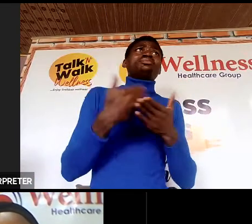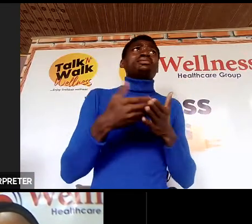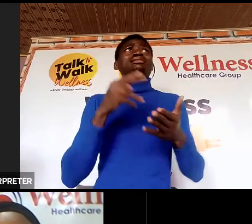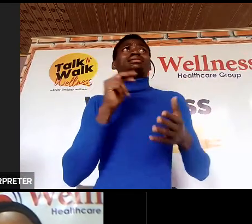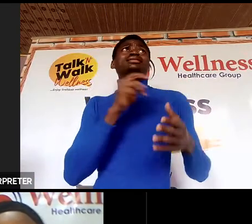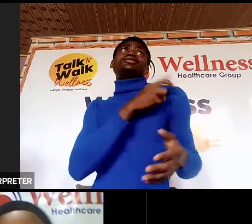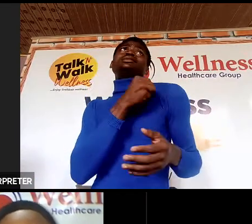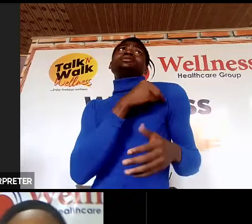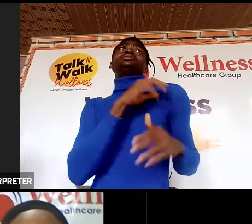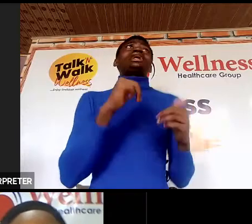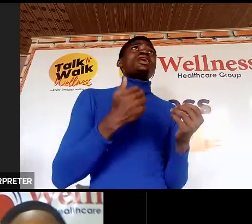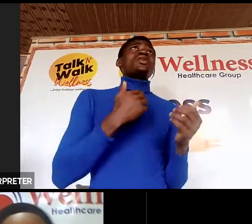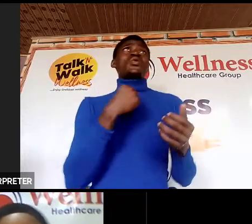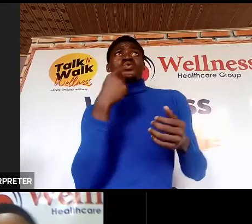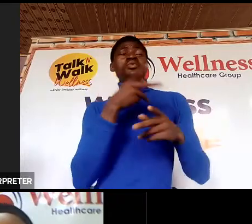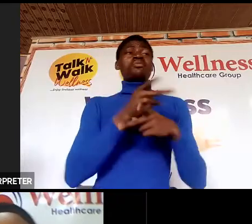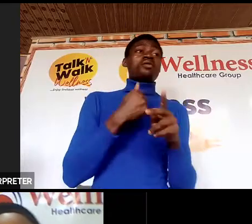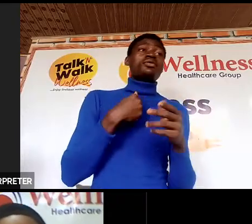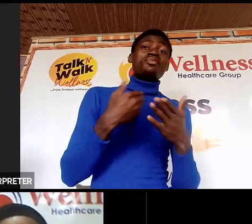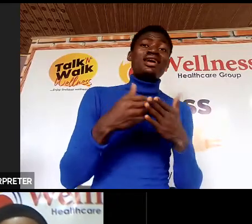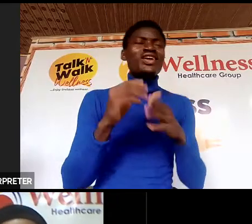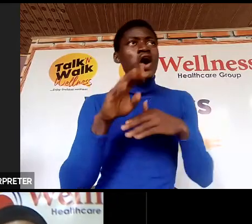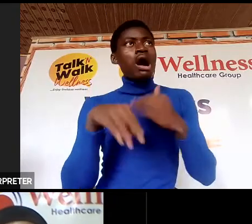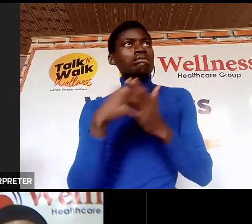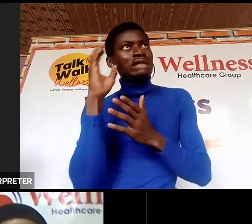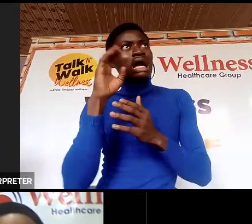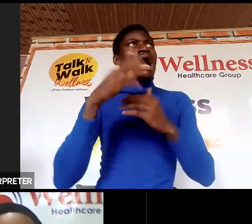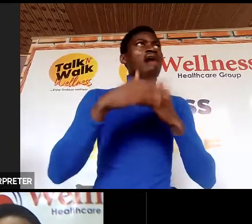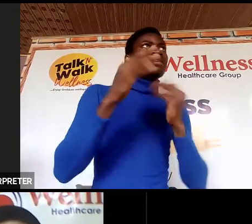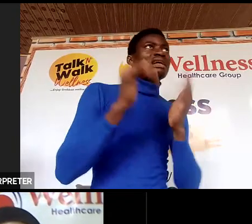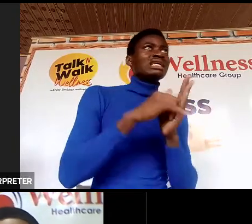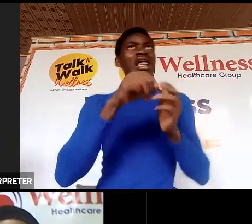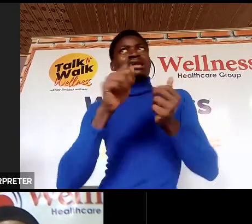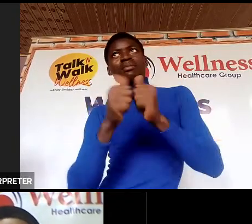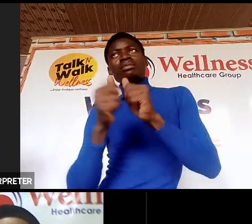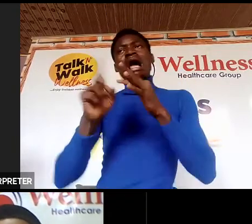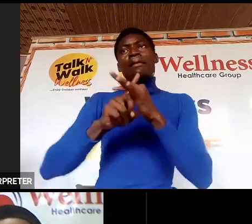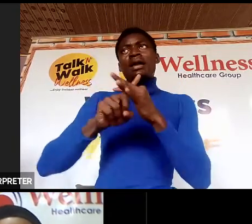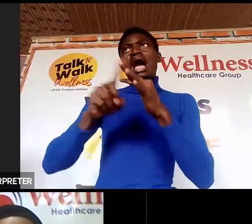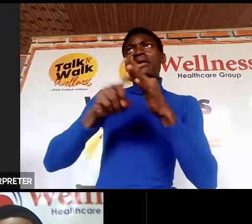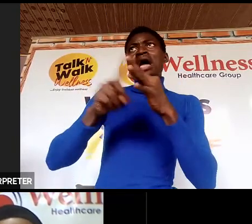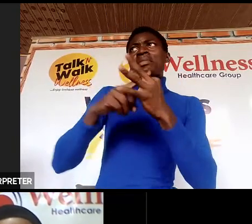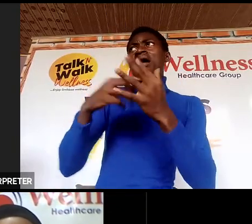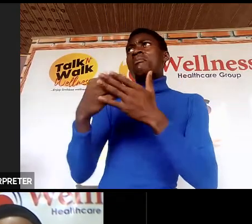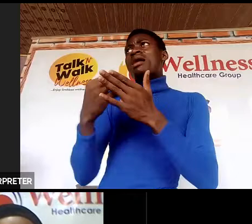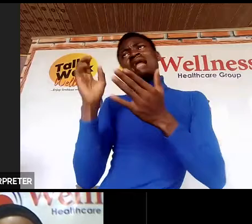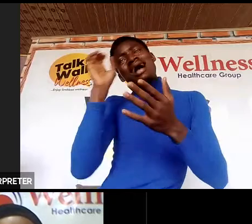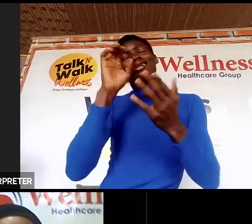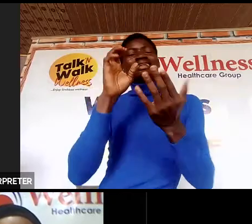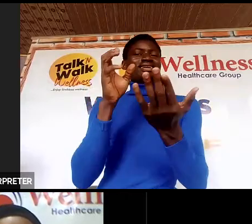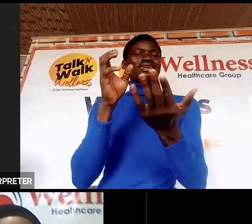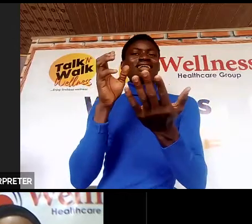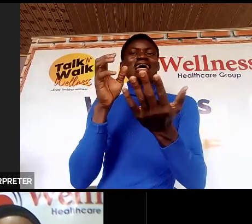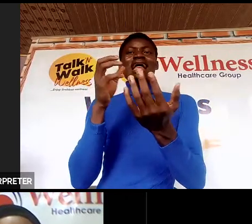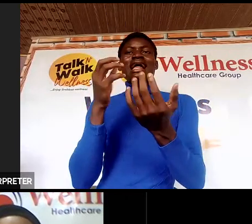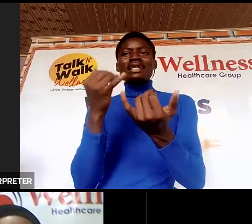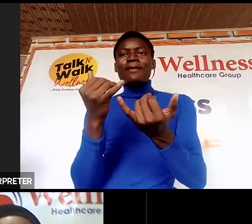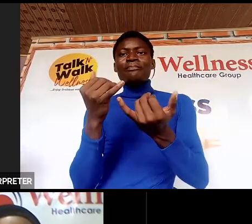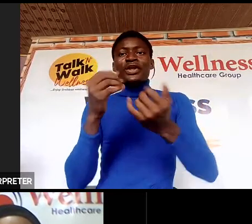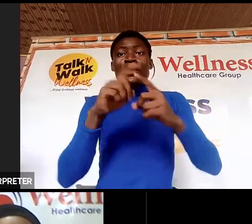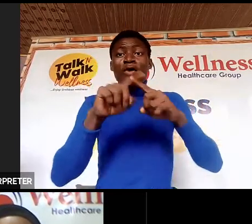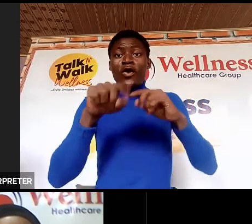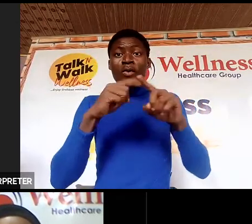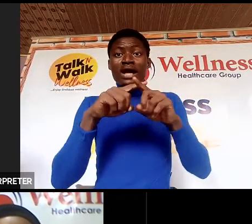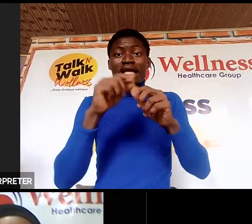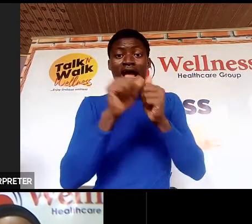Then after 10 minutes later, something else will come. Oh God, what am I going to do? You already know that you are living a well-planned life. So